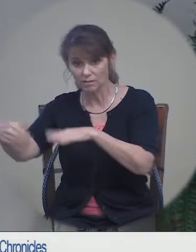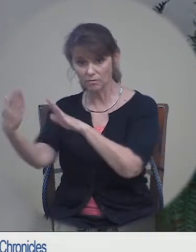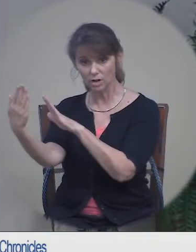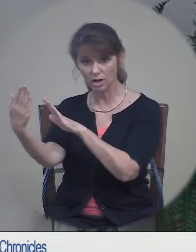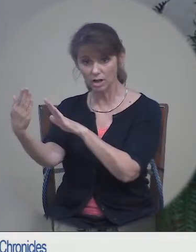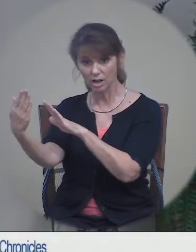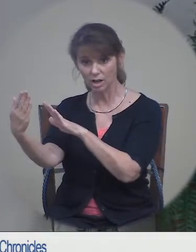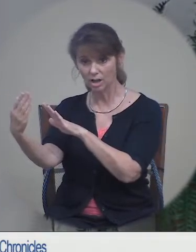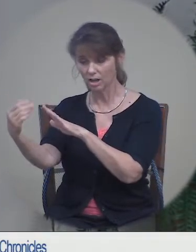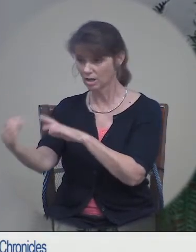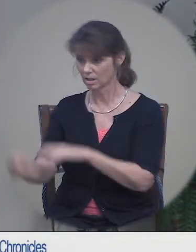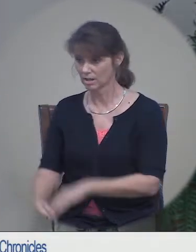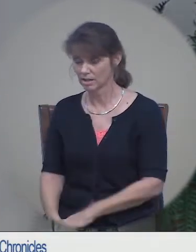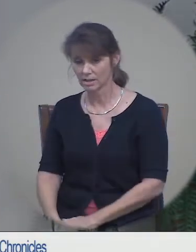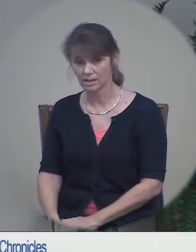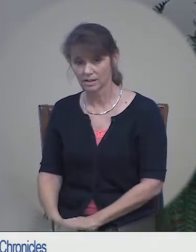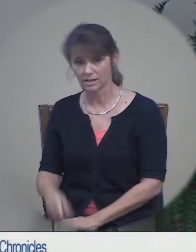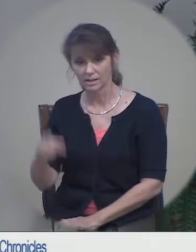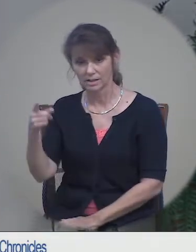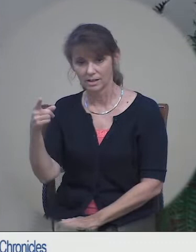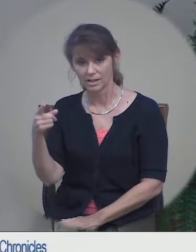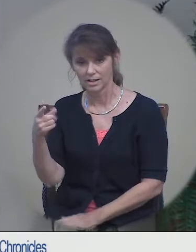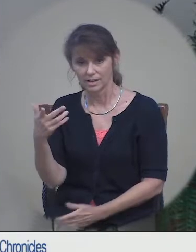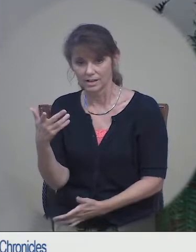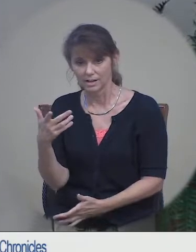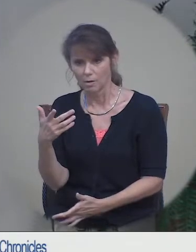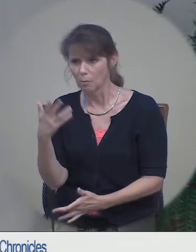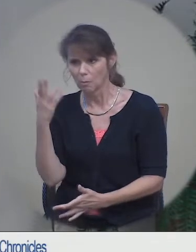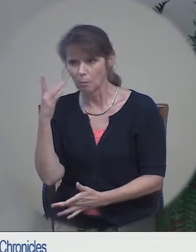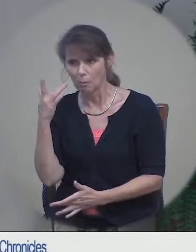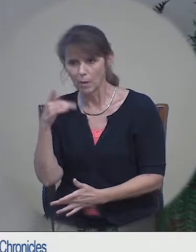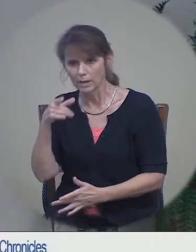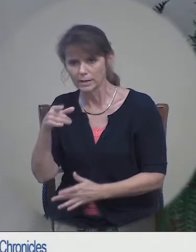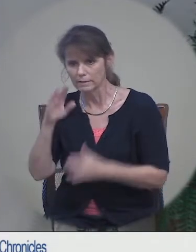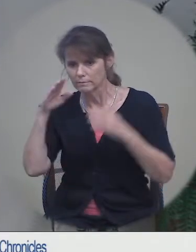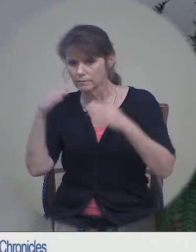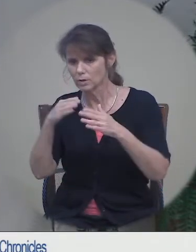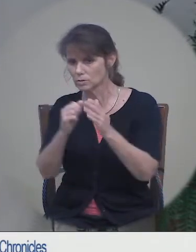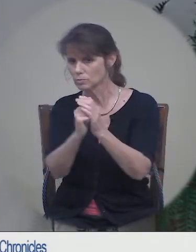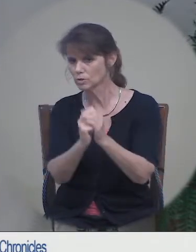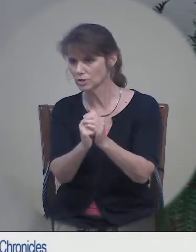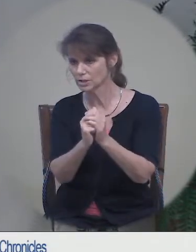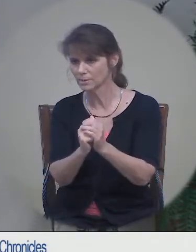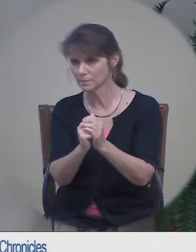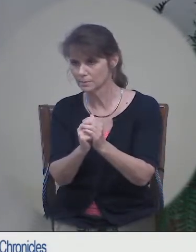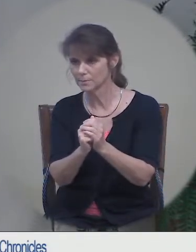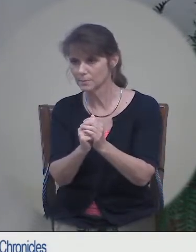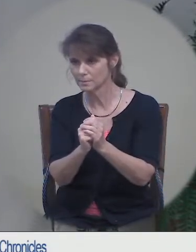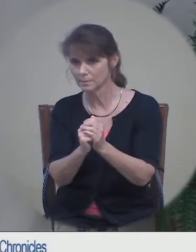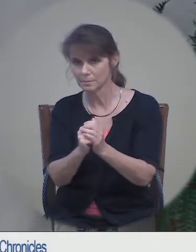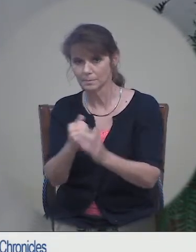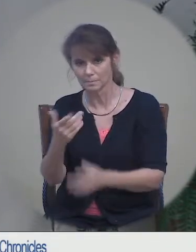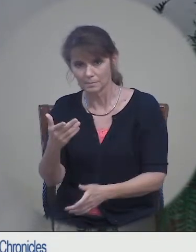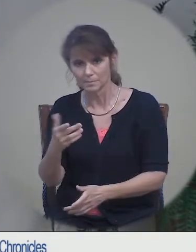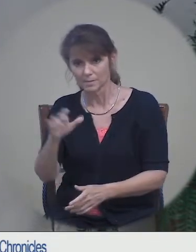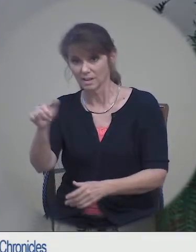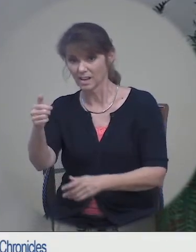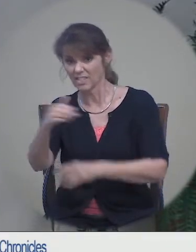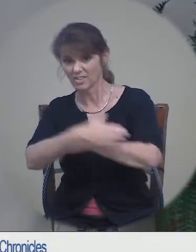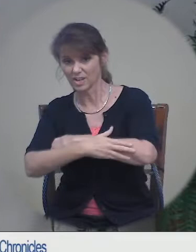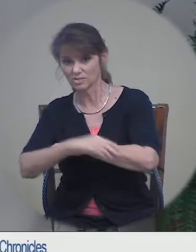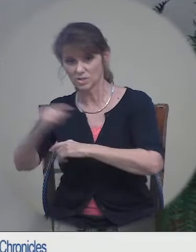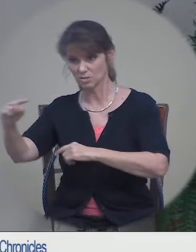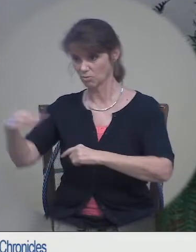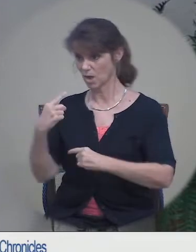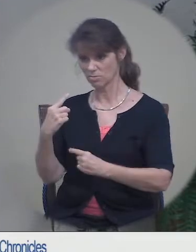I mean, they just taken the northern tribes away. You know the threat was real. So why